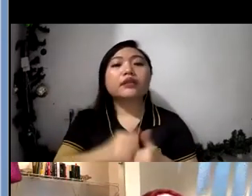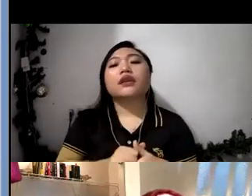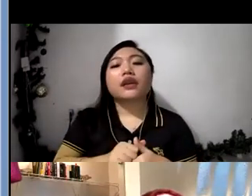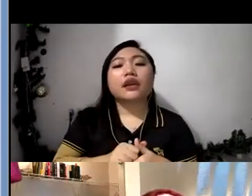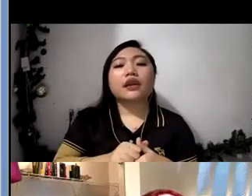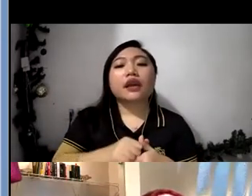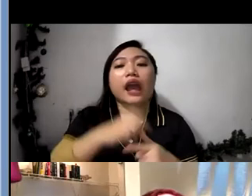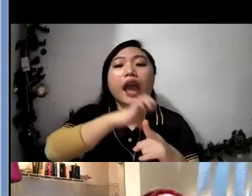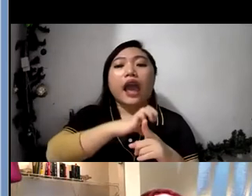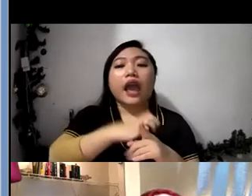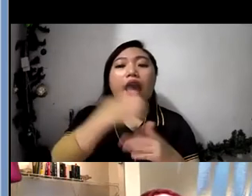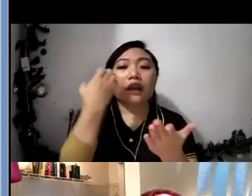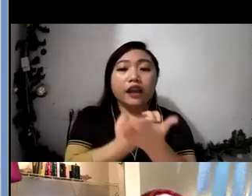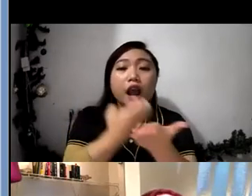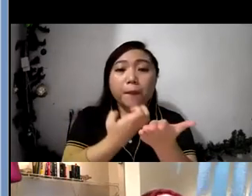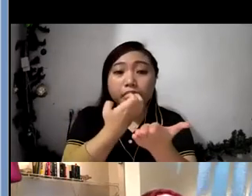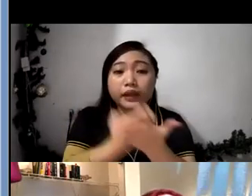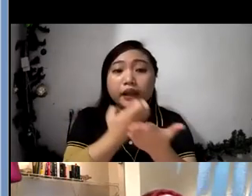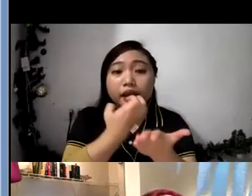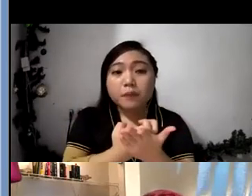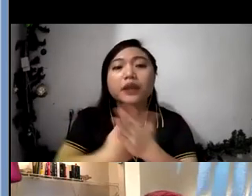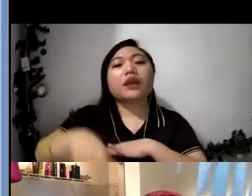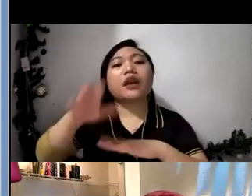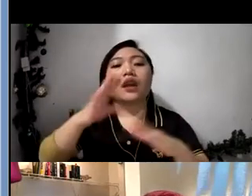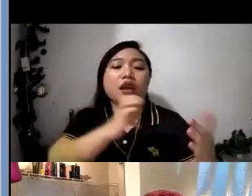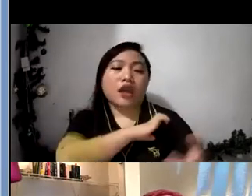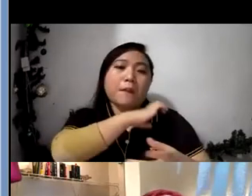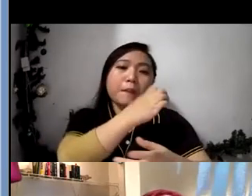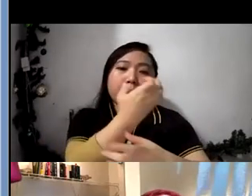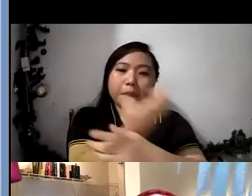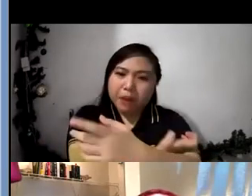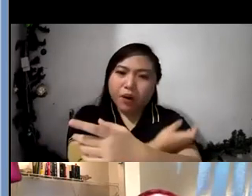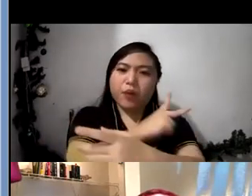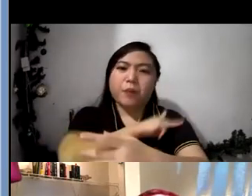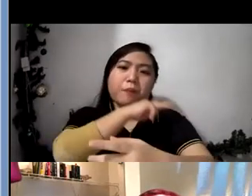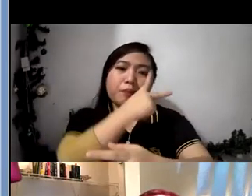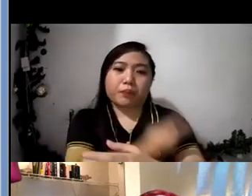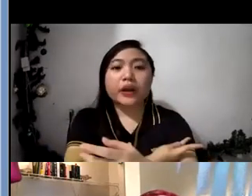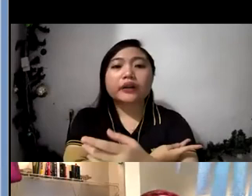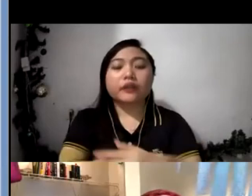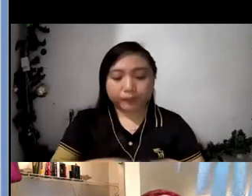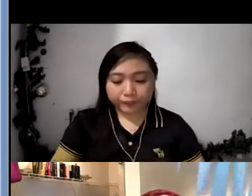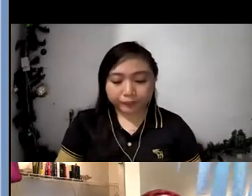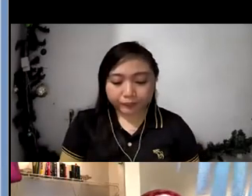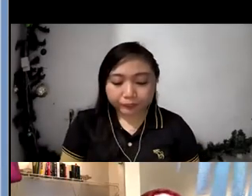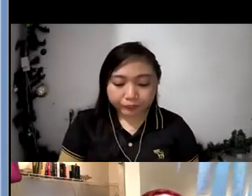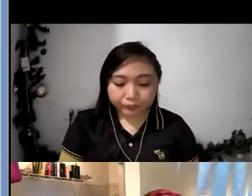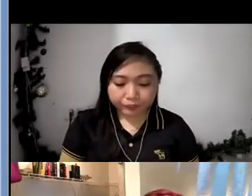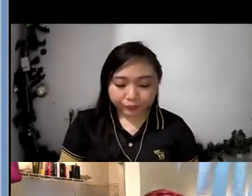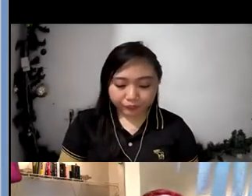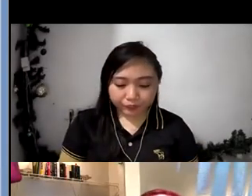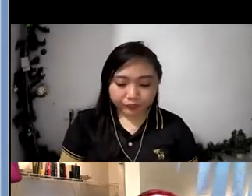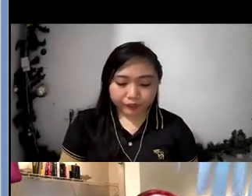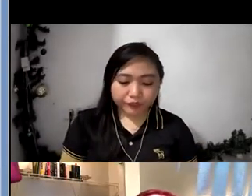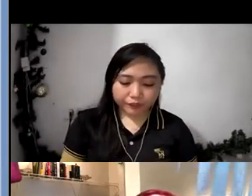empowerment, no? So we will also look into basic understanding on gender as a social construct, why does it reinforce